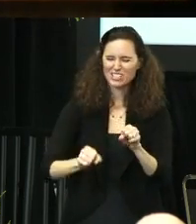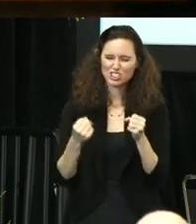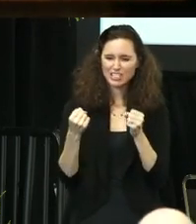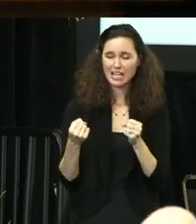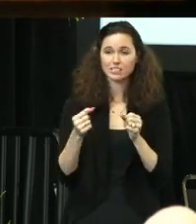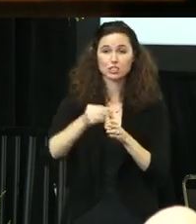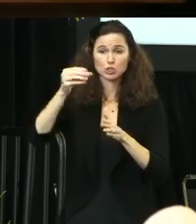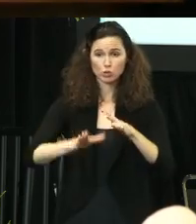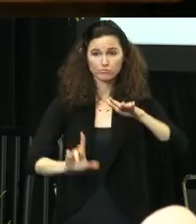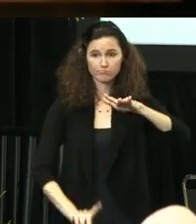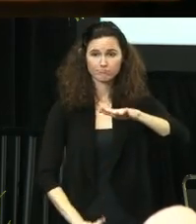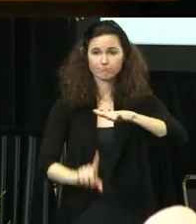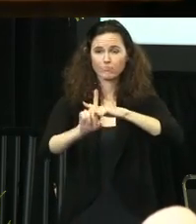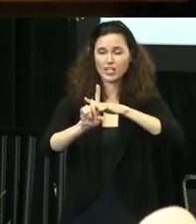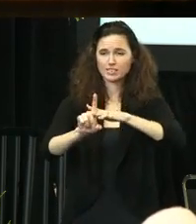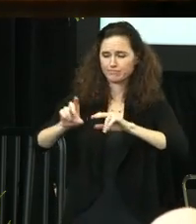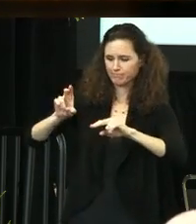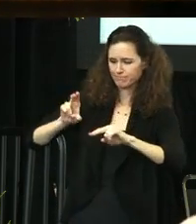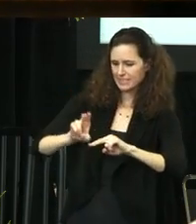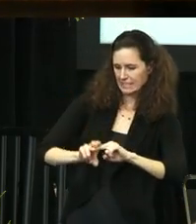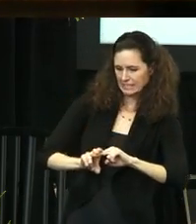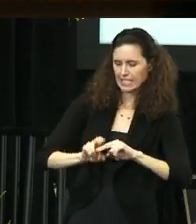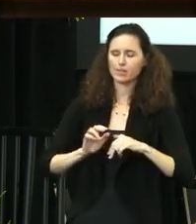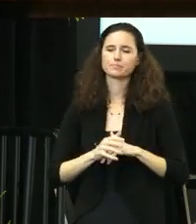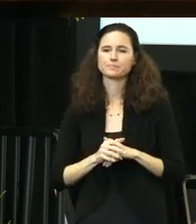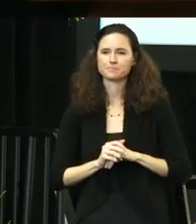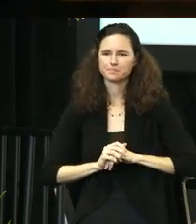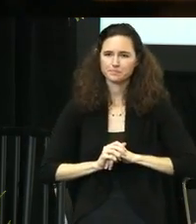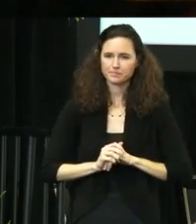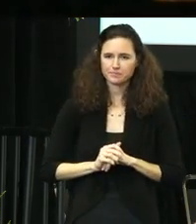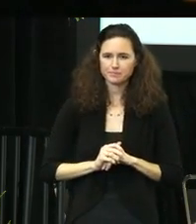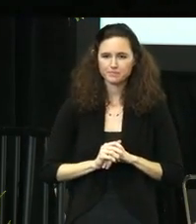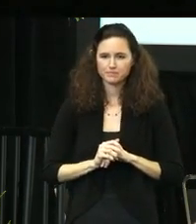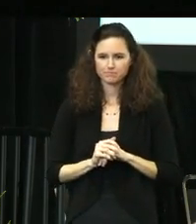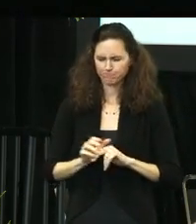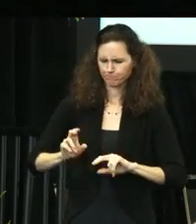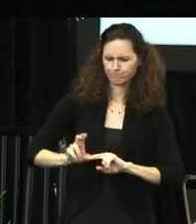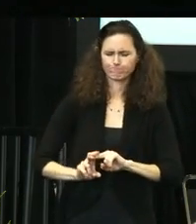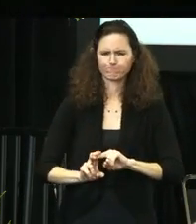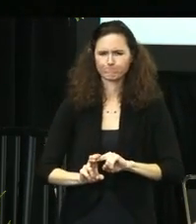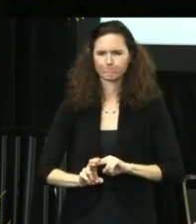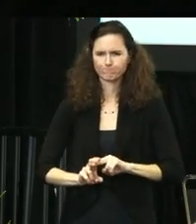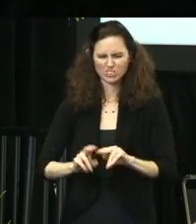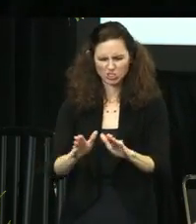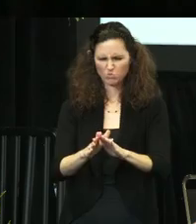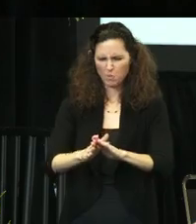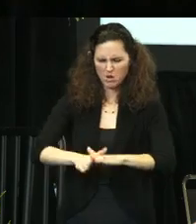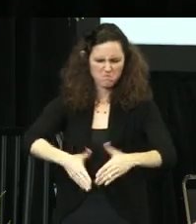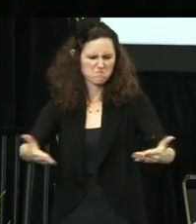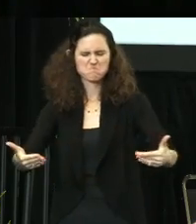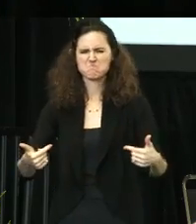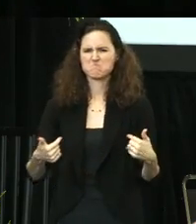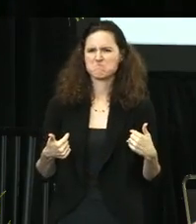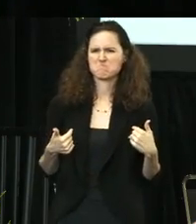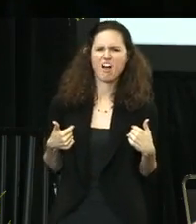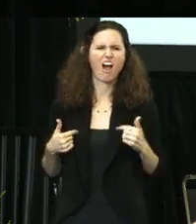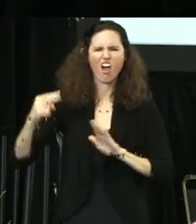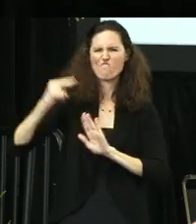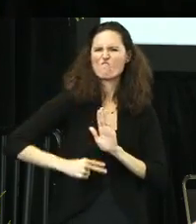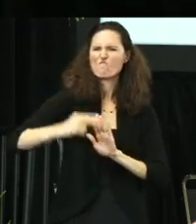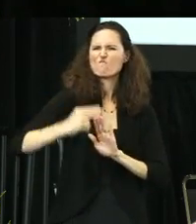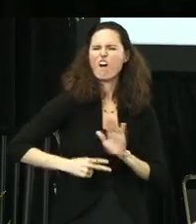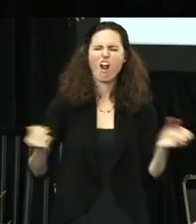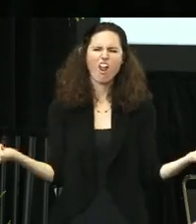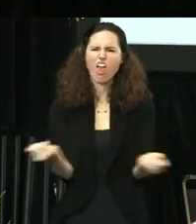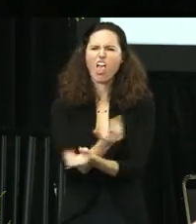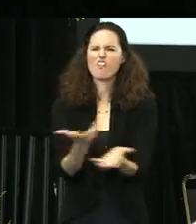Student walks in, sits down aggressively, plops out the book and says, I've already read everything in this